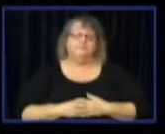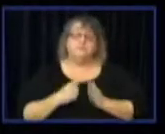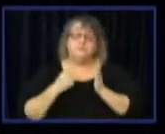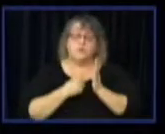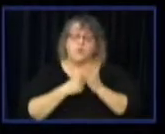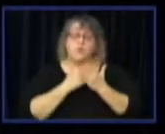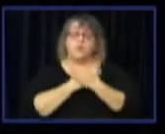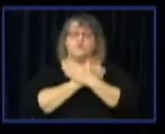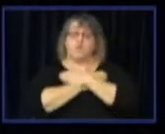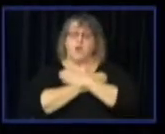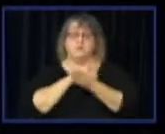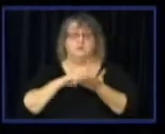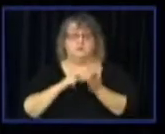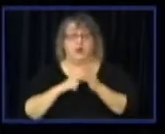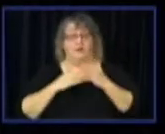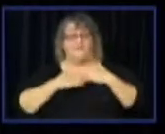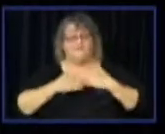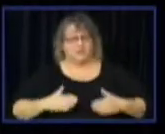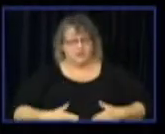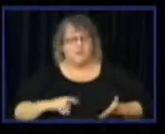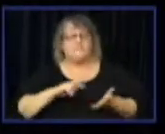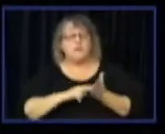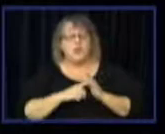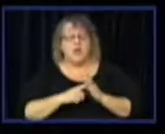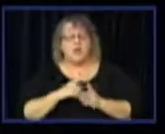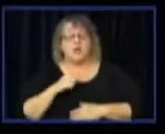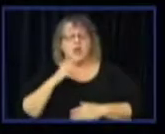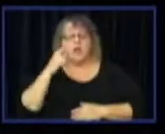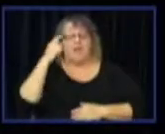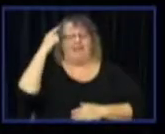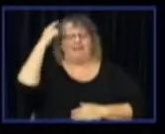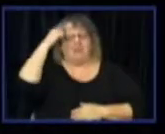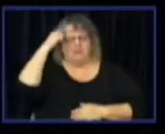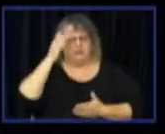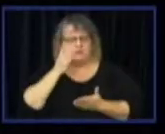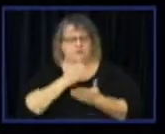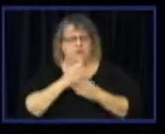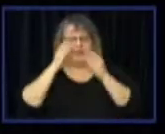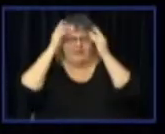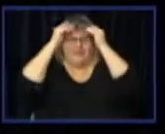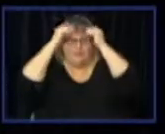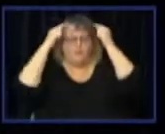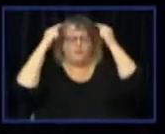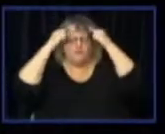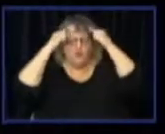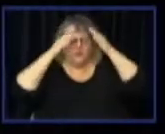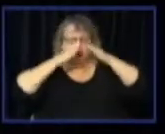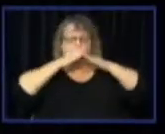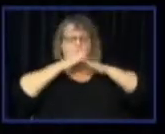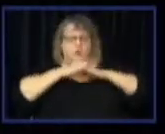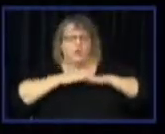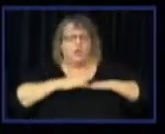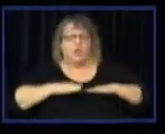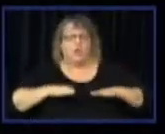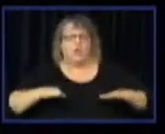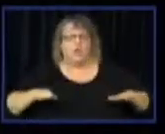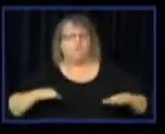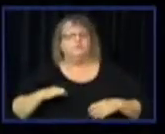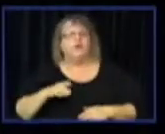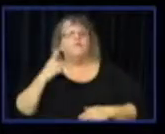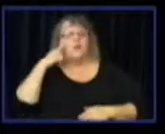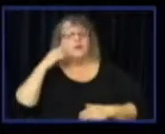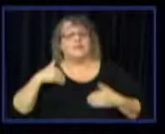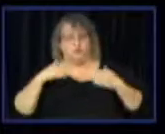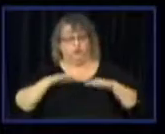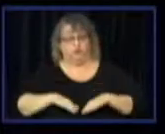sometimes that means more than just physical rest. That even means cognitive or brain rest, meaning that in kids,